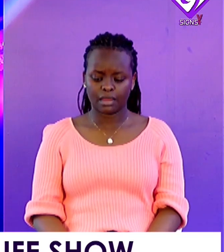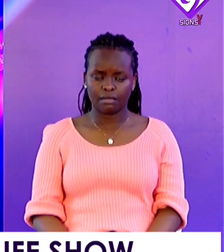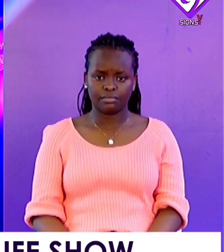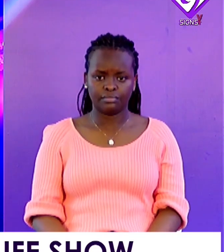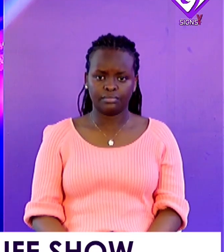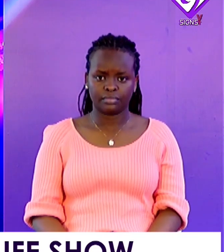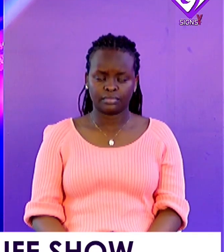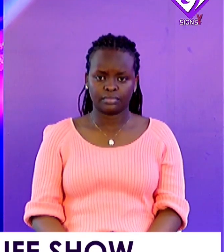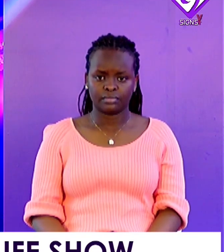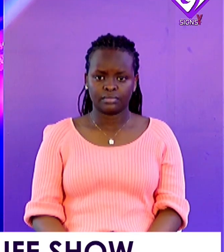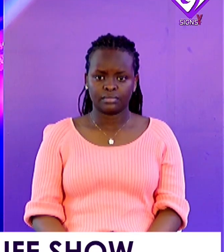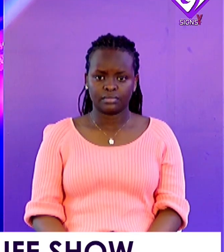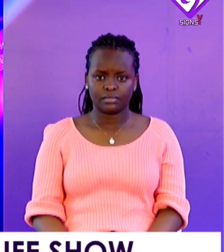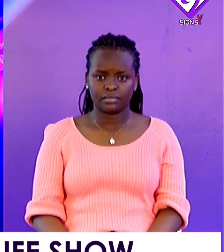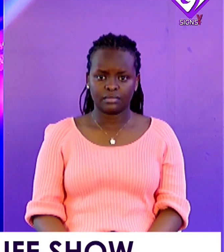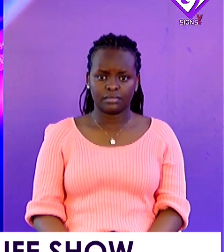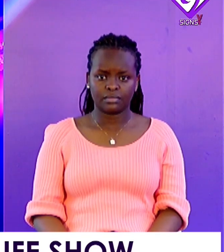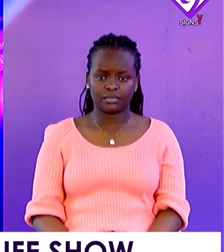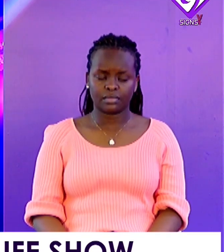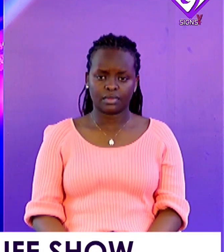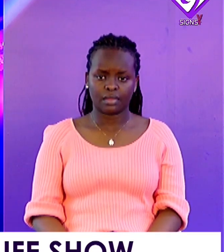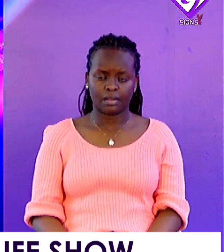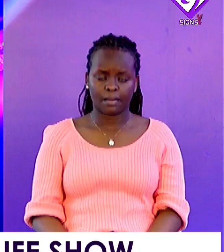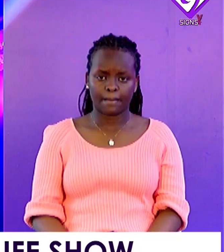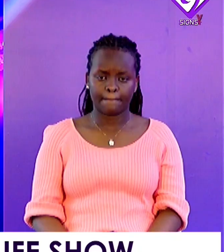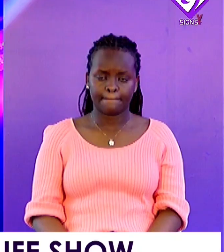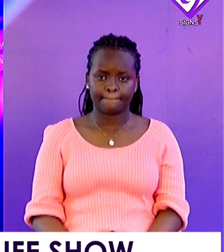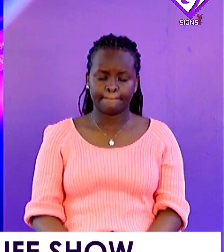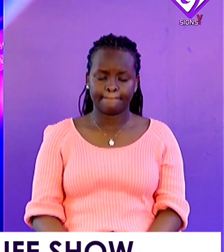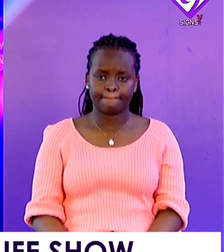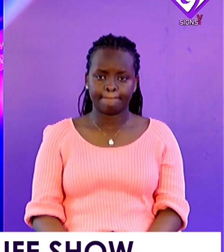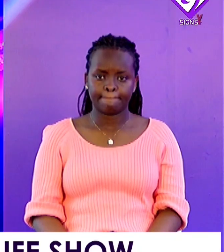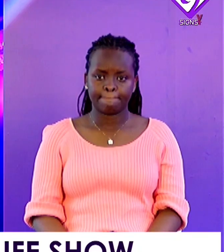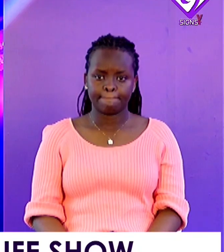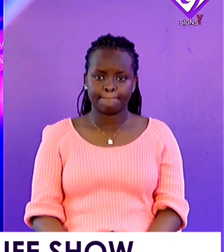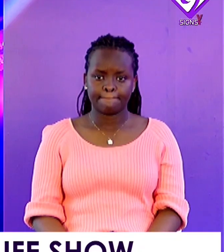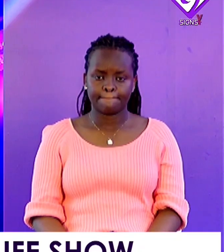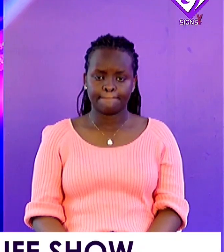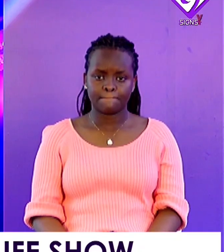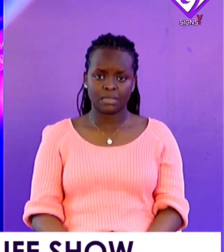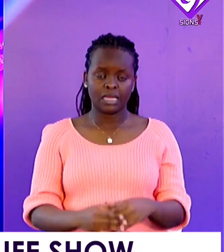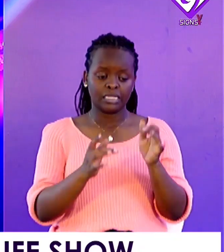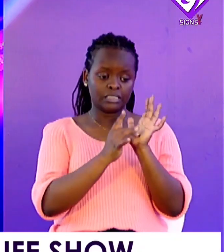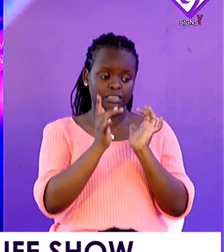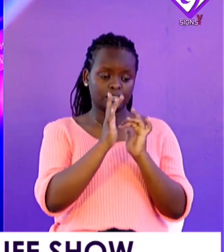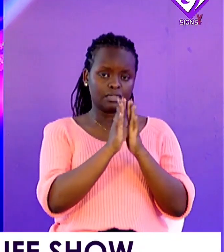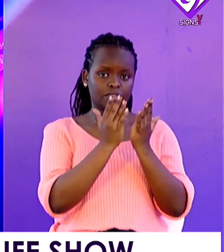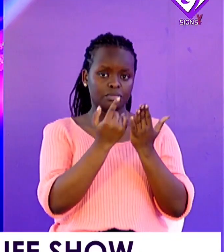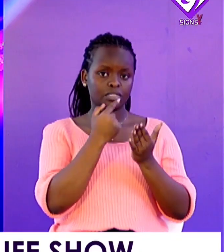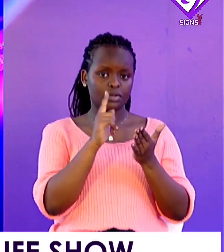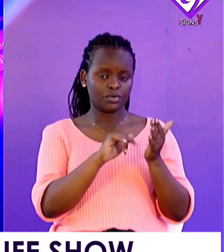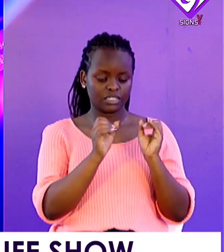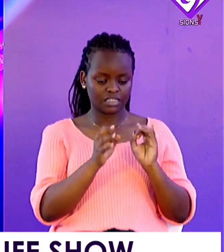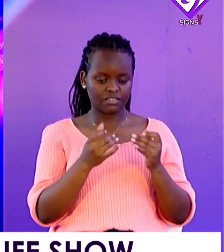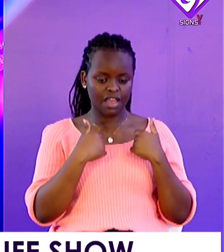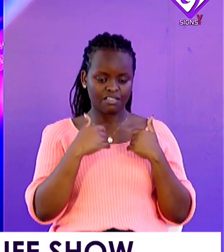What I can say is that the Bible says that if you lack wisdom, you ask for